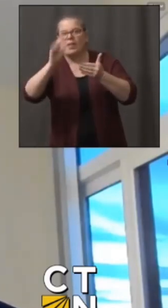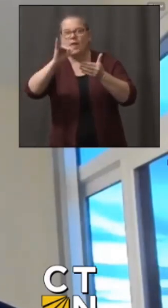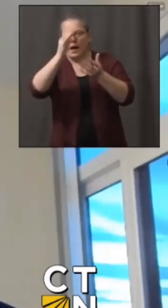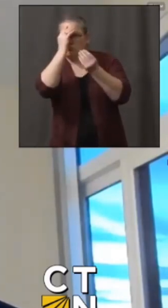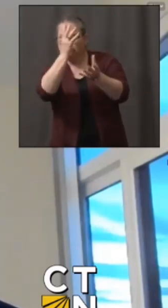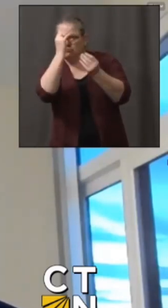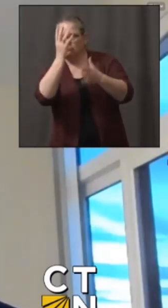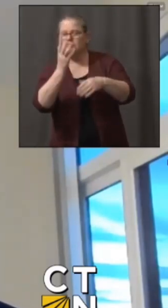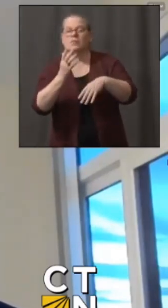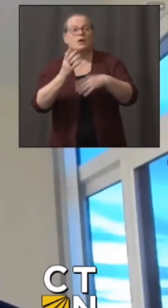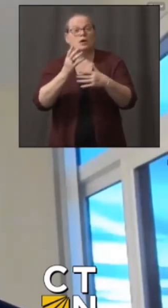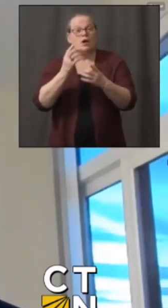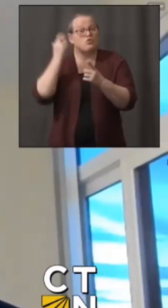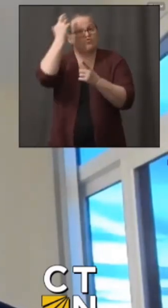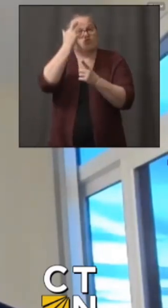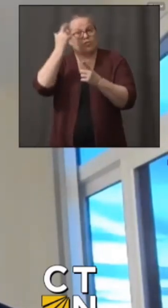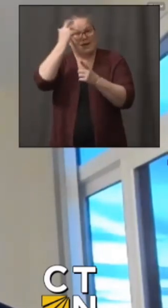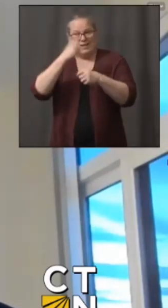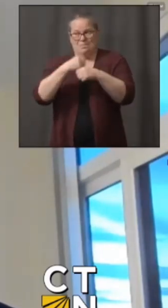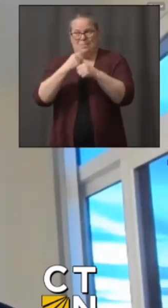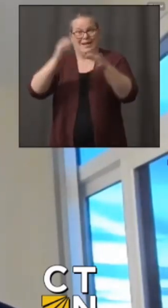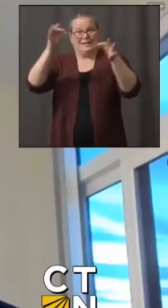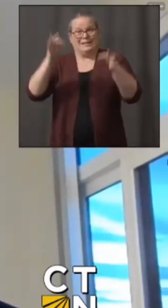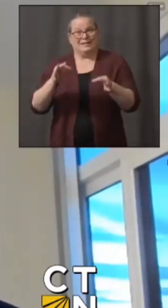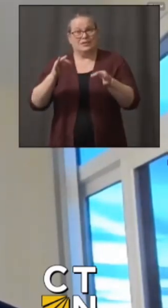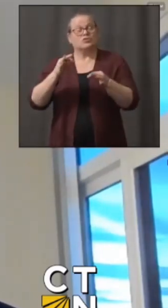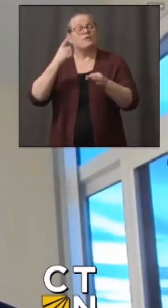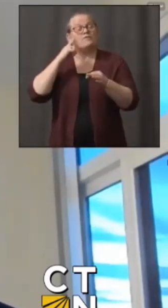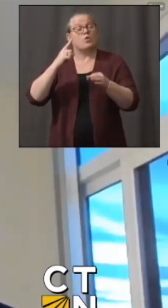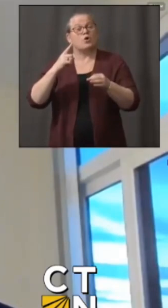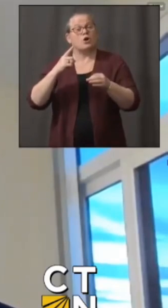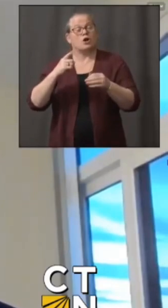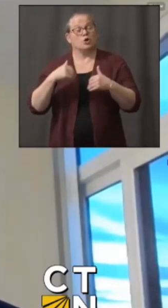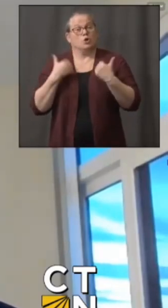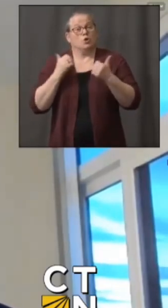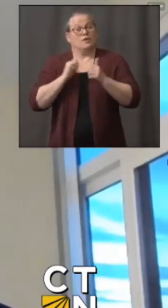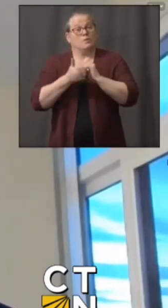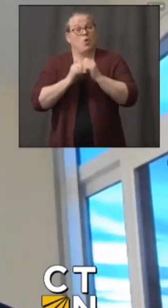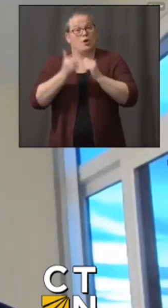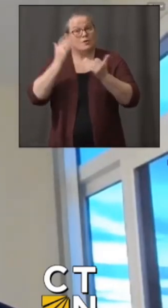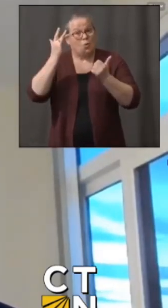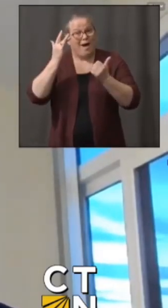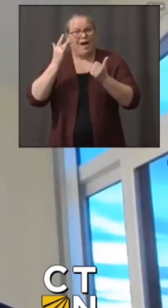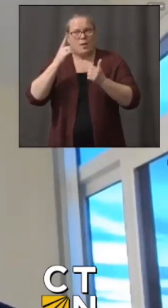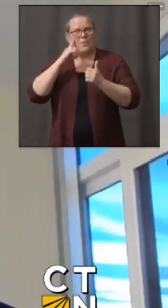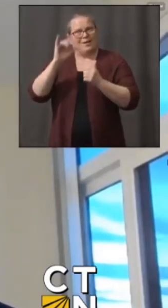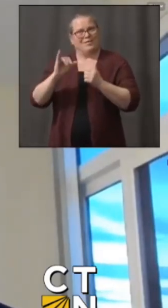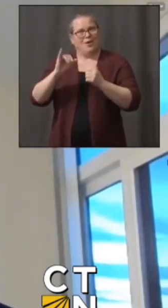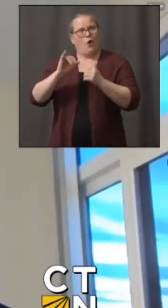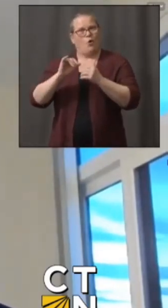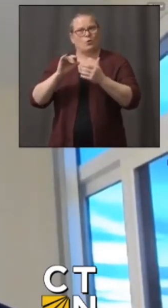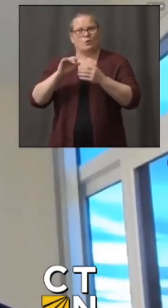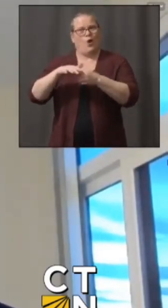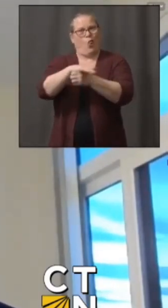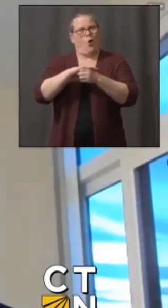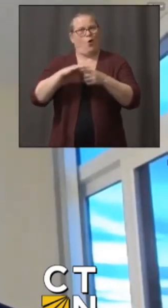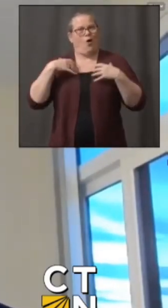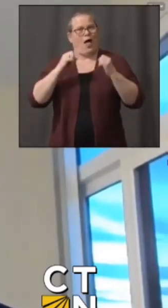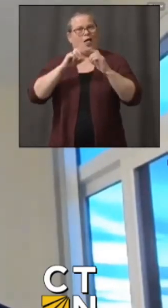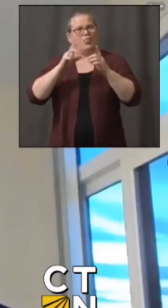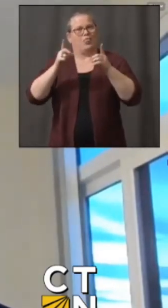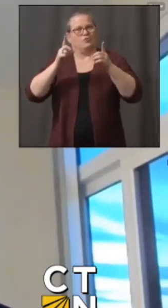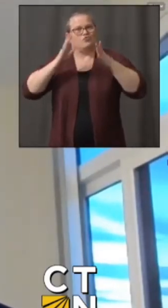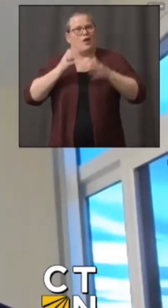able to even make this decision as it deals with youth sports is because of that collaboration with local health directors who provided information based